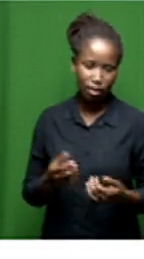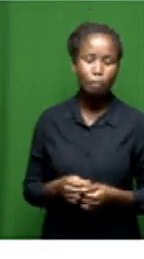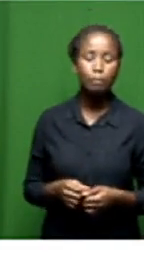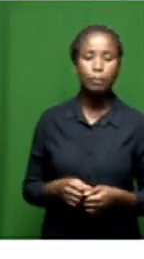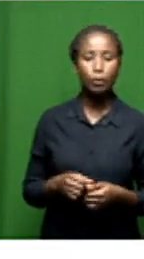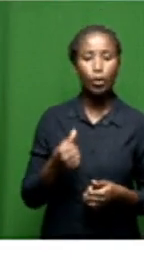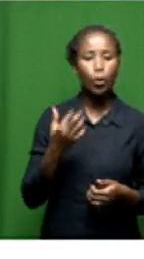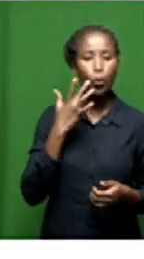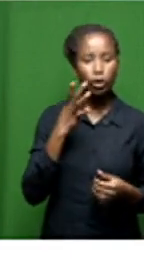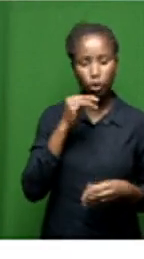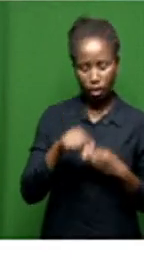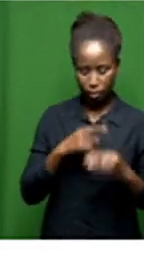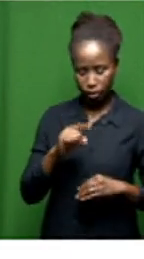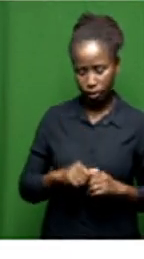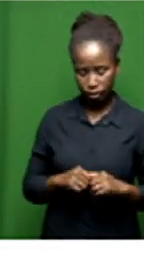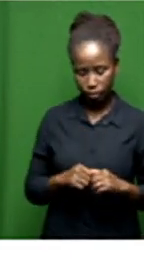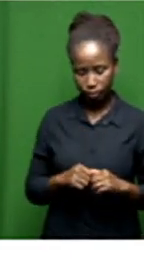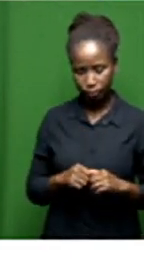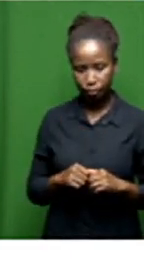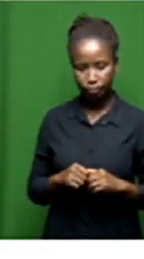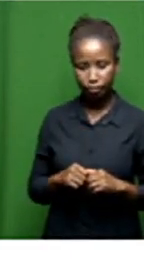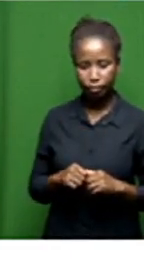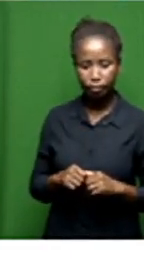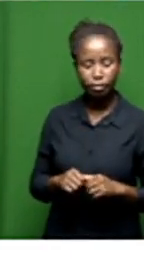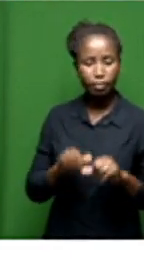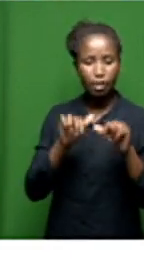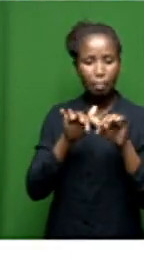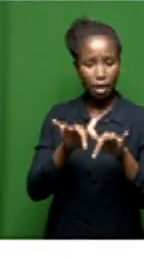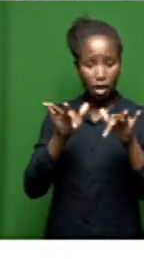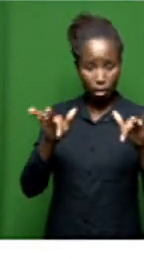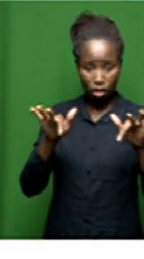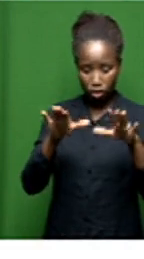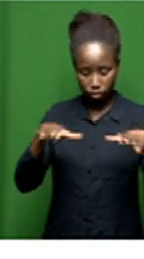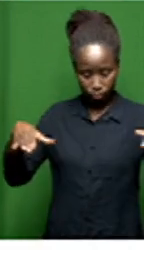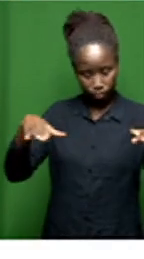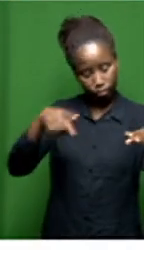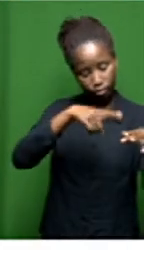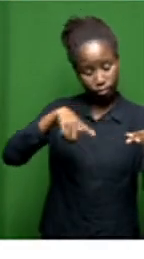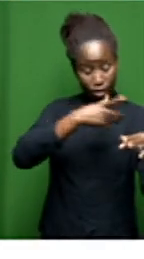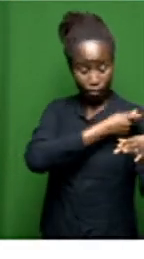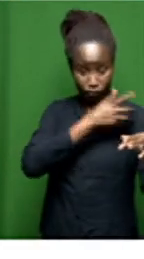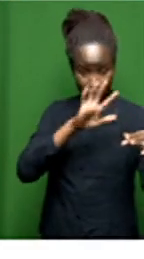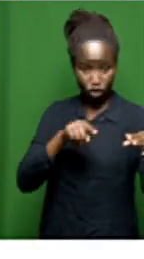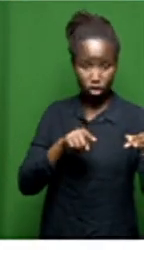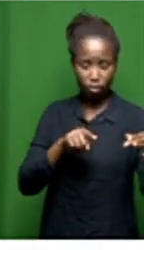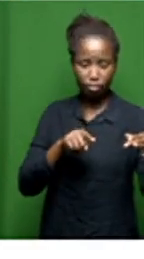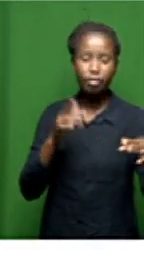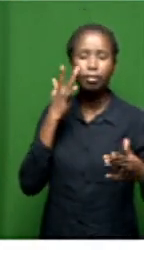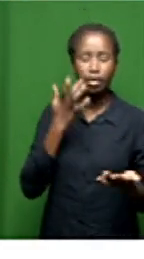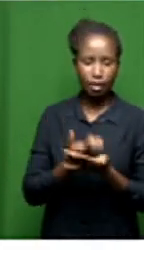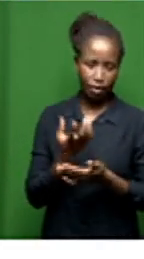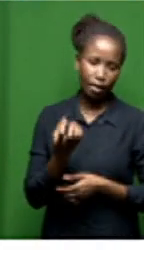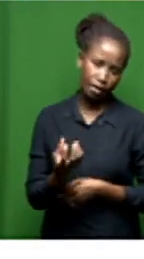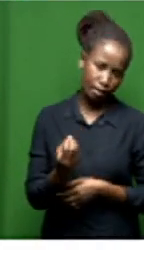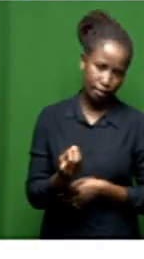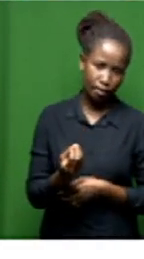And when you're talking about a population of that kind, you have a very scientific evidence of